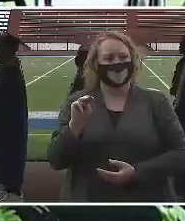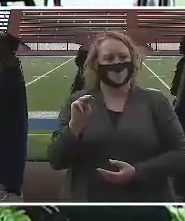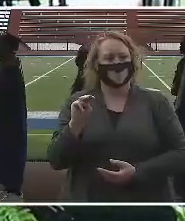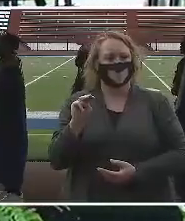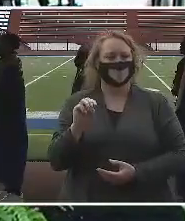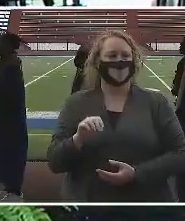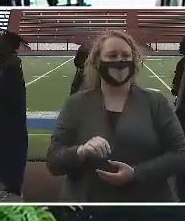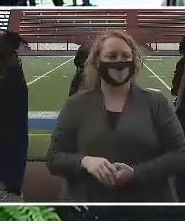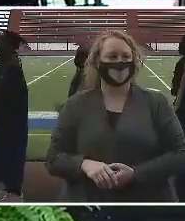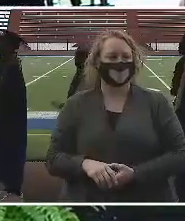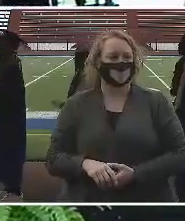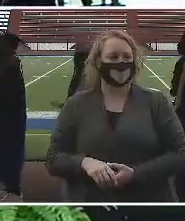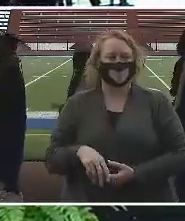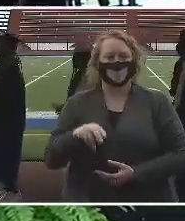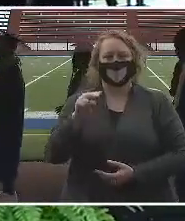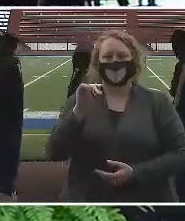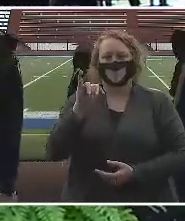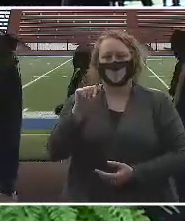Kylie Nakaya.